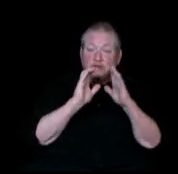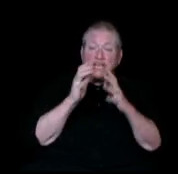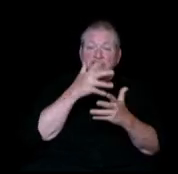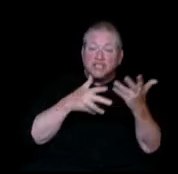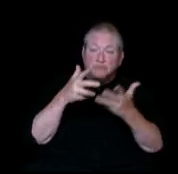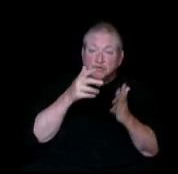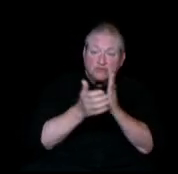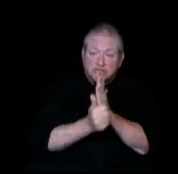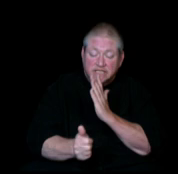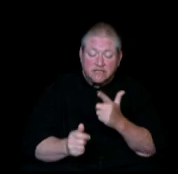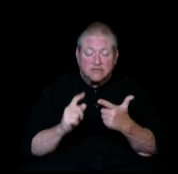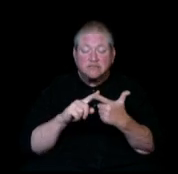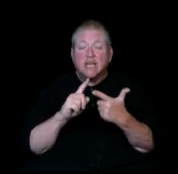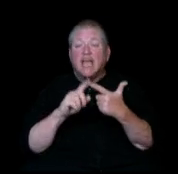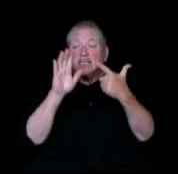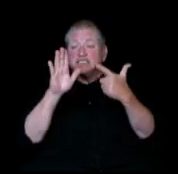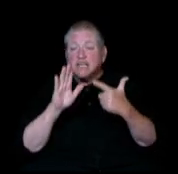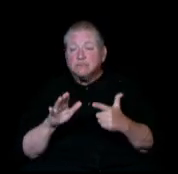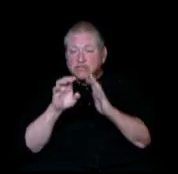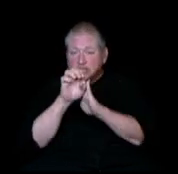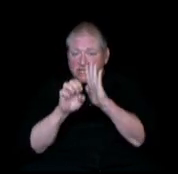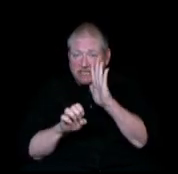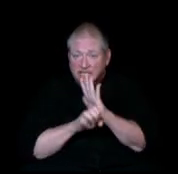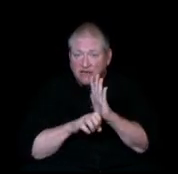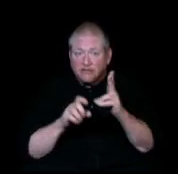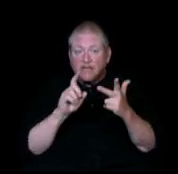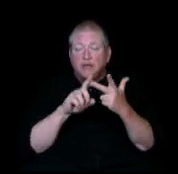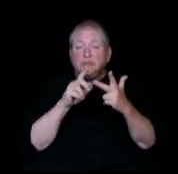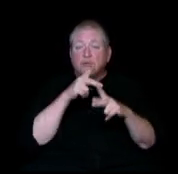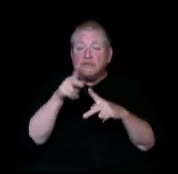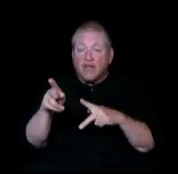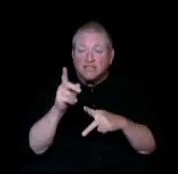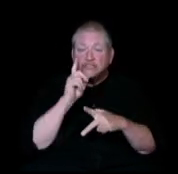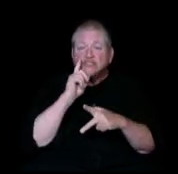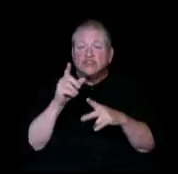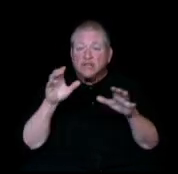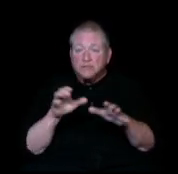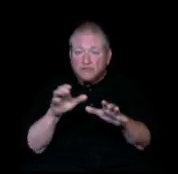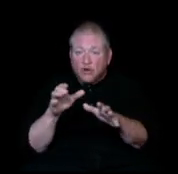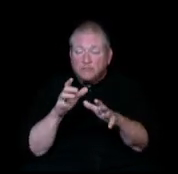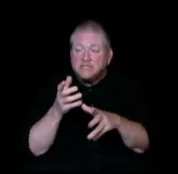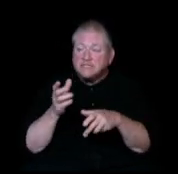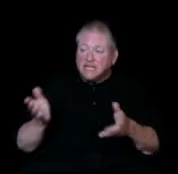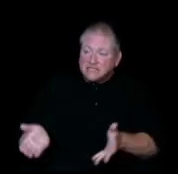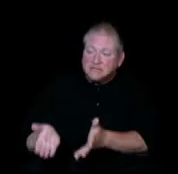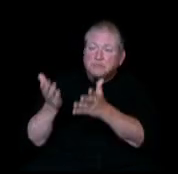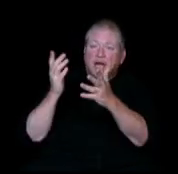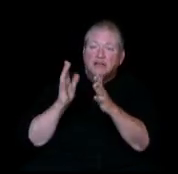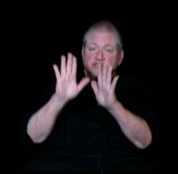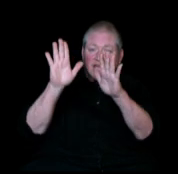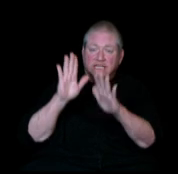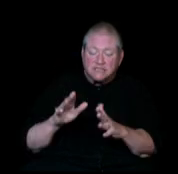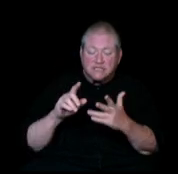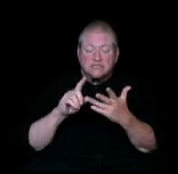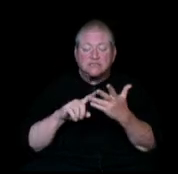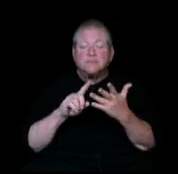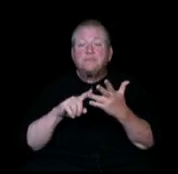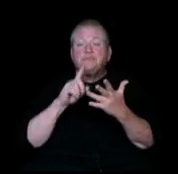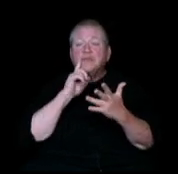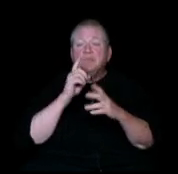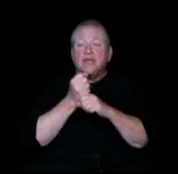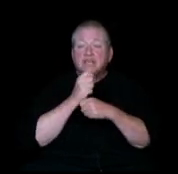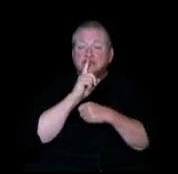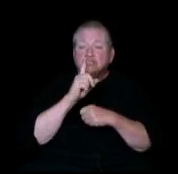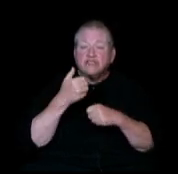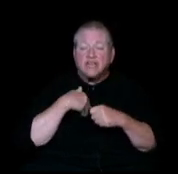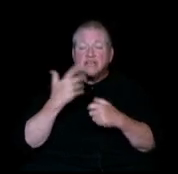communication and interpersonal skills, exceptional integrity, professionalism, and job performance that inspires excellence in others, exceptional dedication